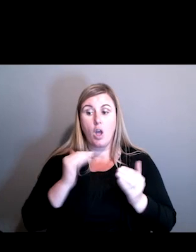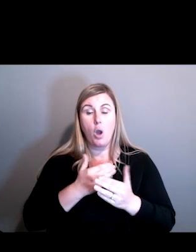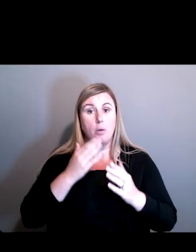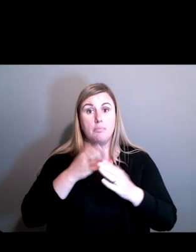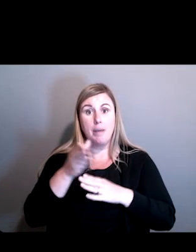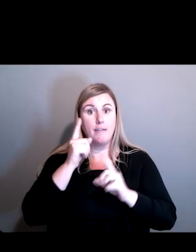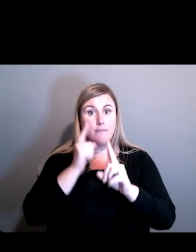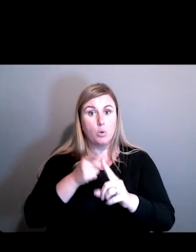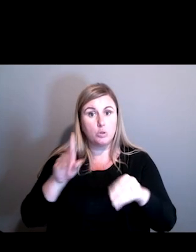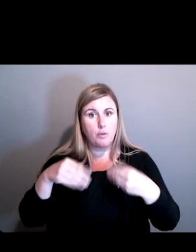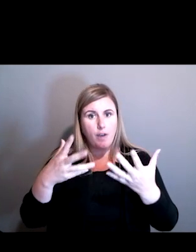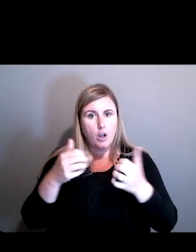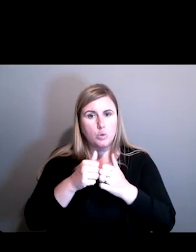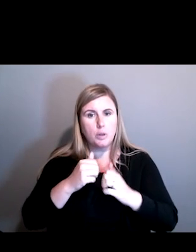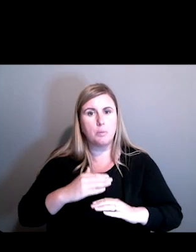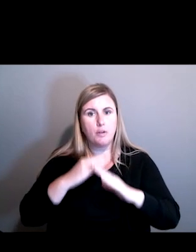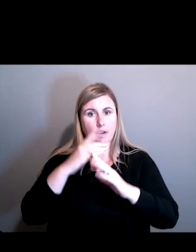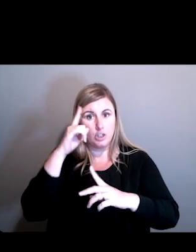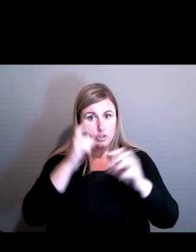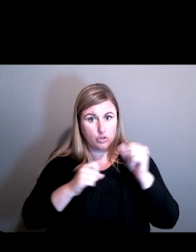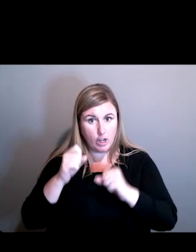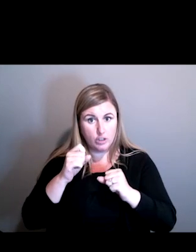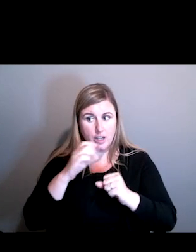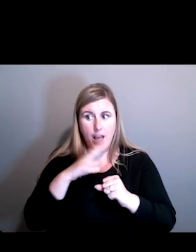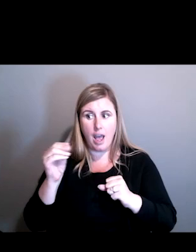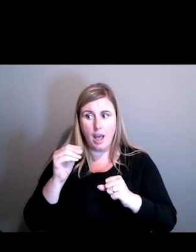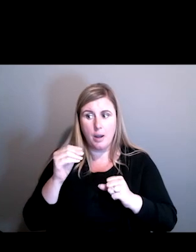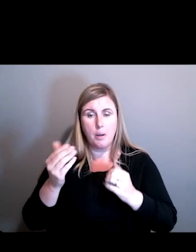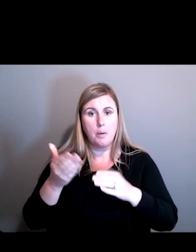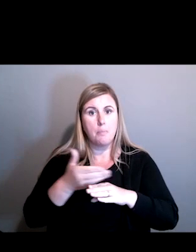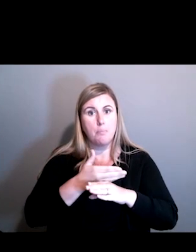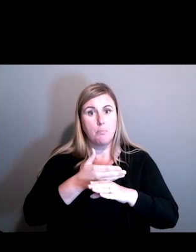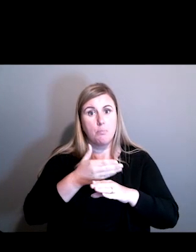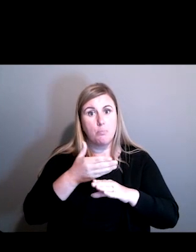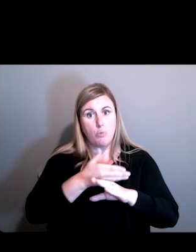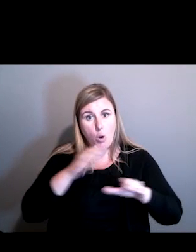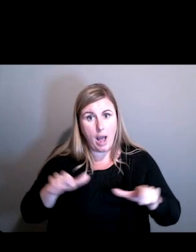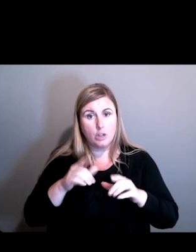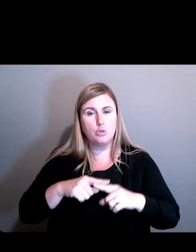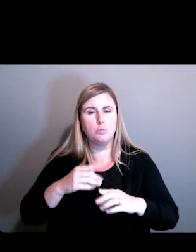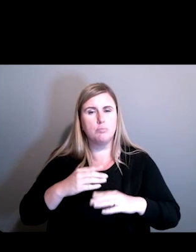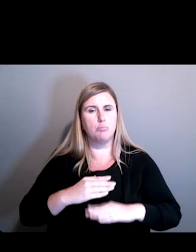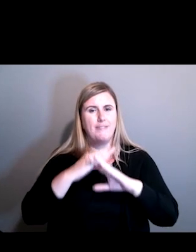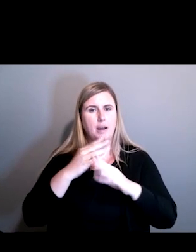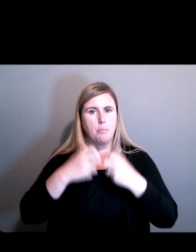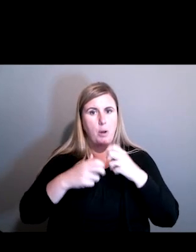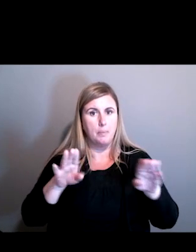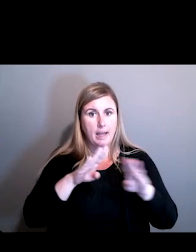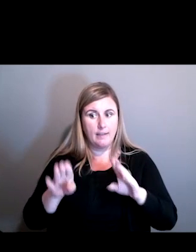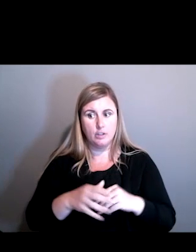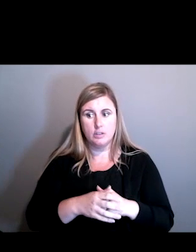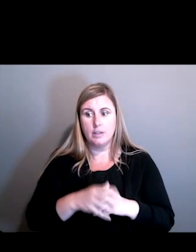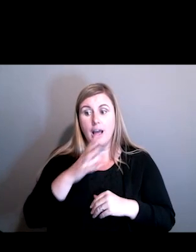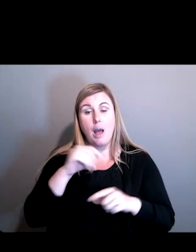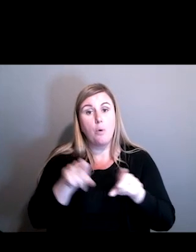Our main focus is to provide you with preventative strategies and a proactive approach to prevent problem behaviors.